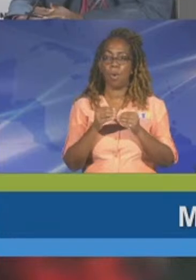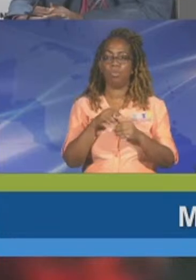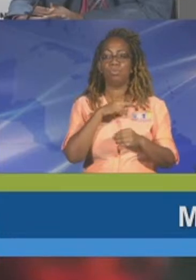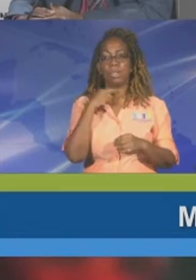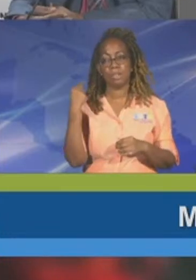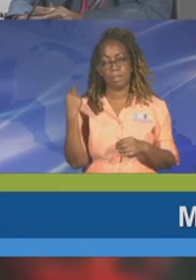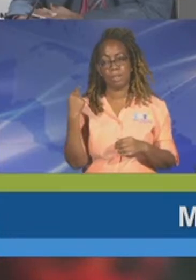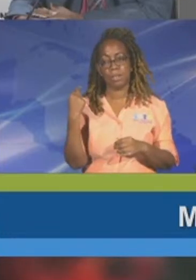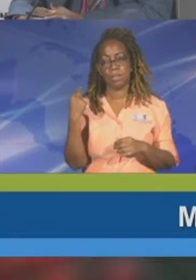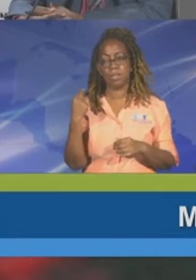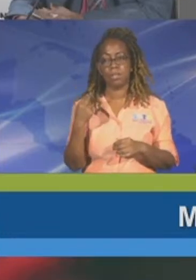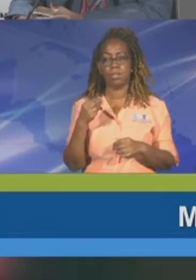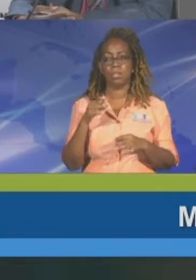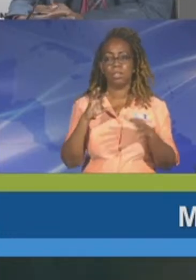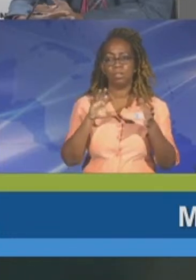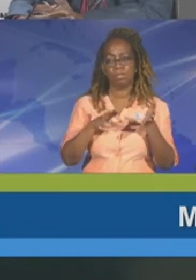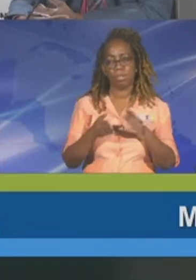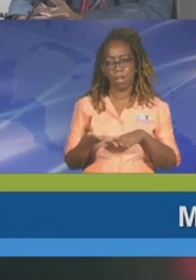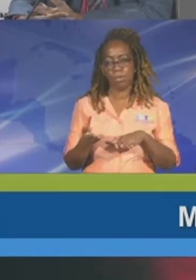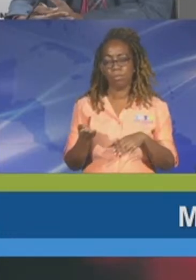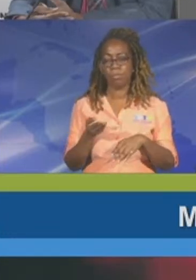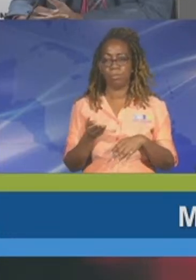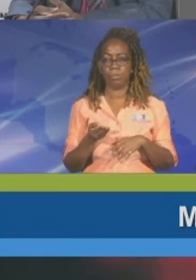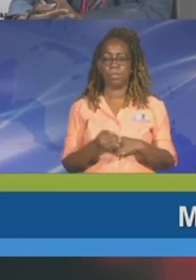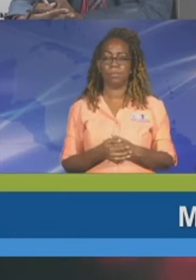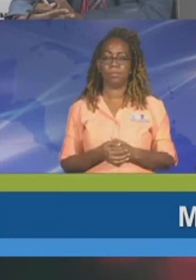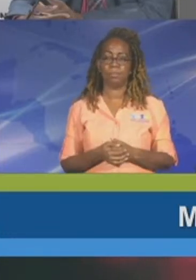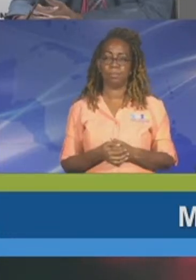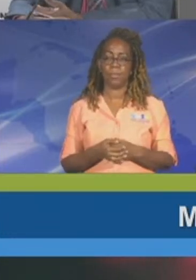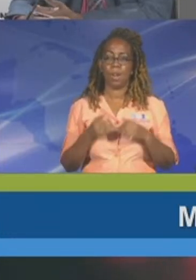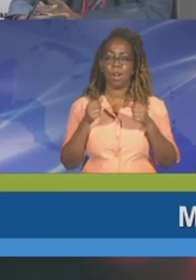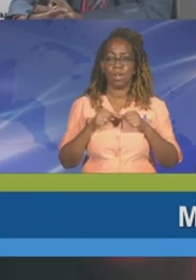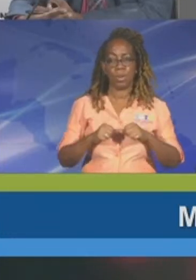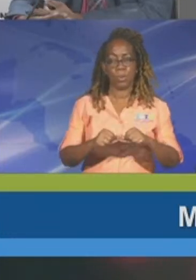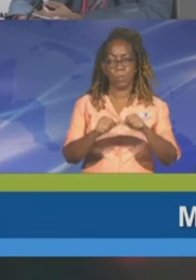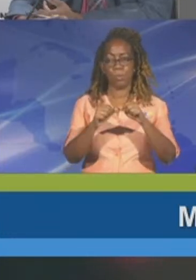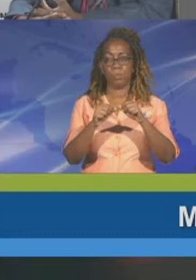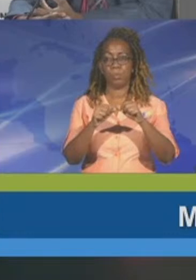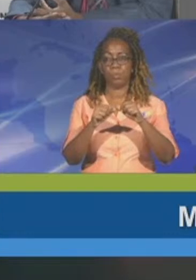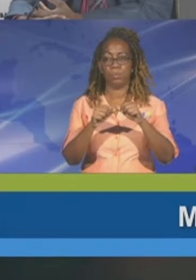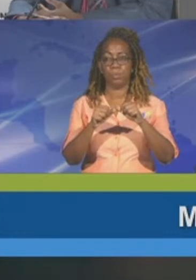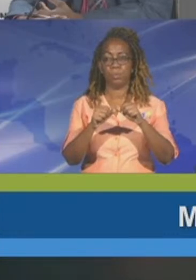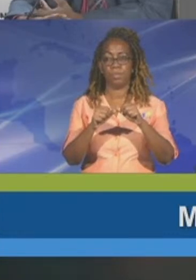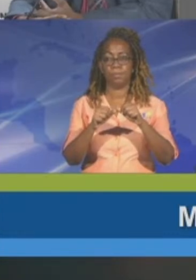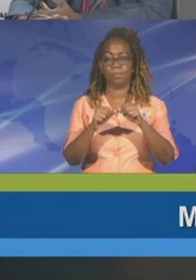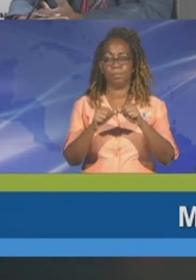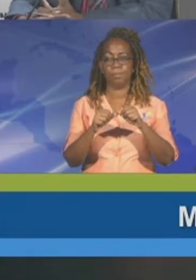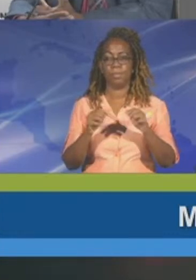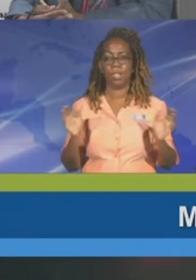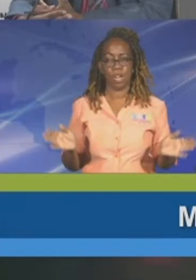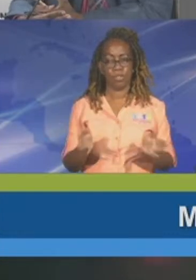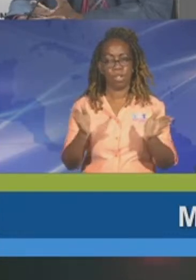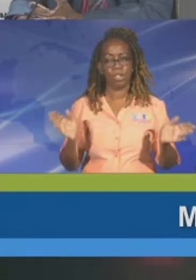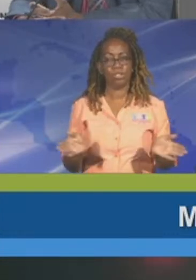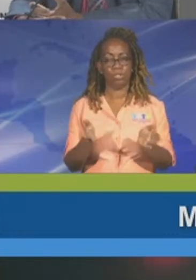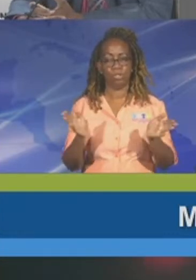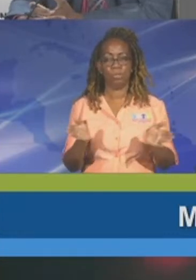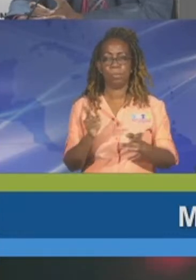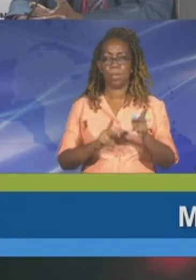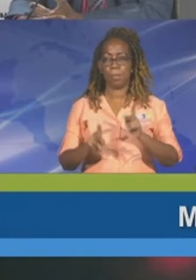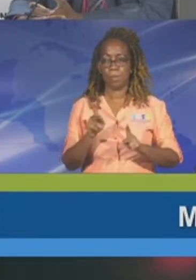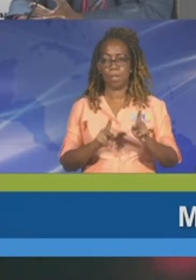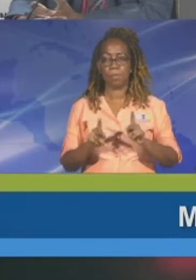having adverse outcomes and fatal outcomes. So we do want to continue, as Dr. Richards would have done, to encourage individuals to make use